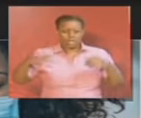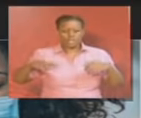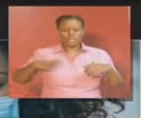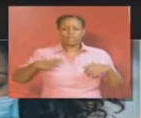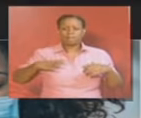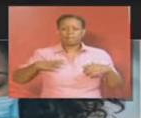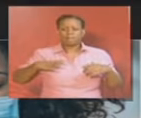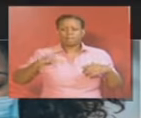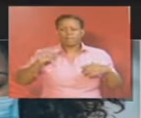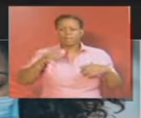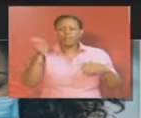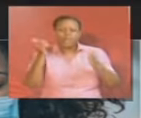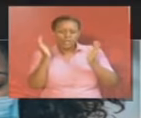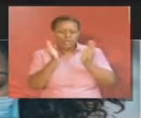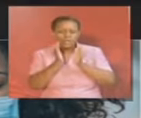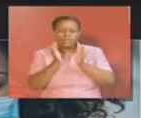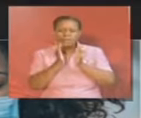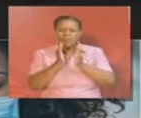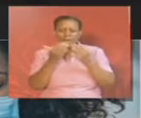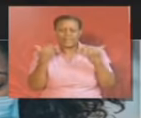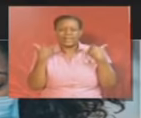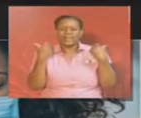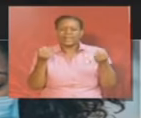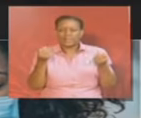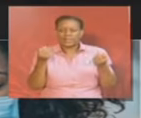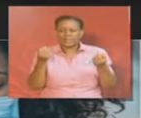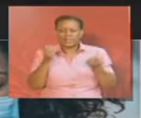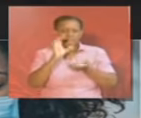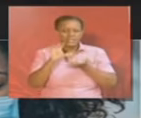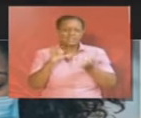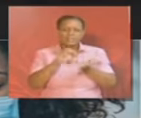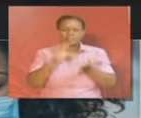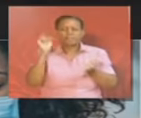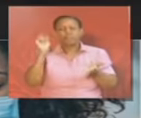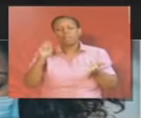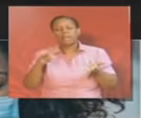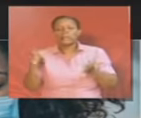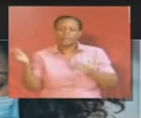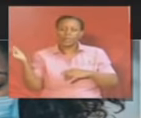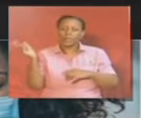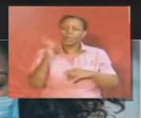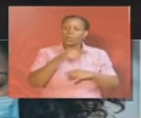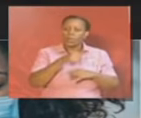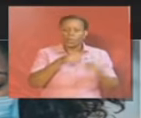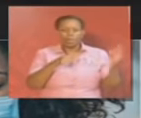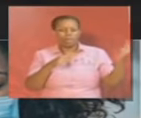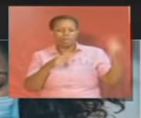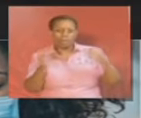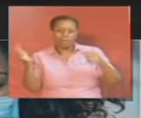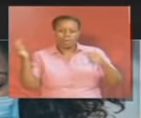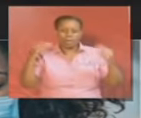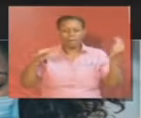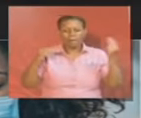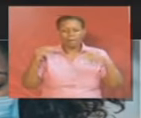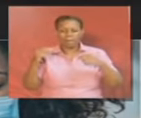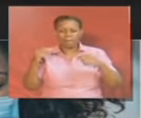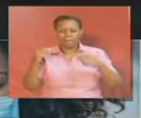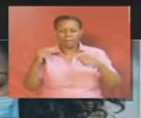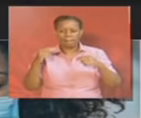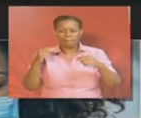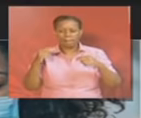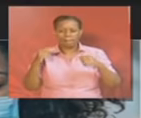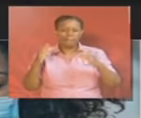ensuring that we reach the communities served by those health centers. So we're doing vaccines to staff daily at